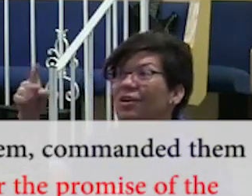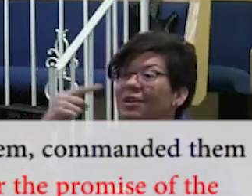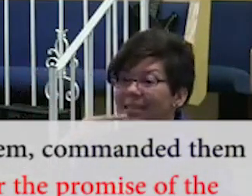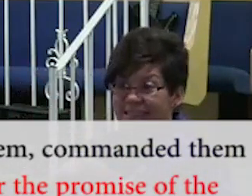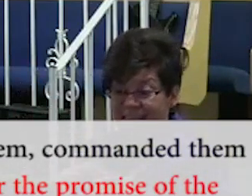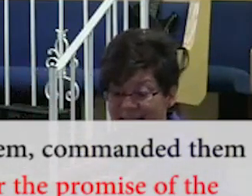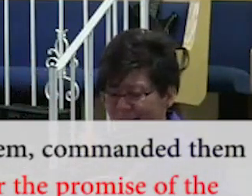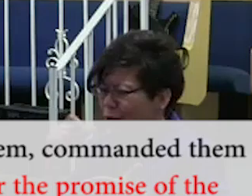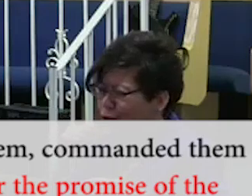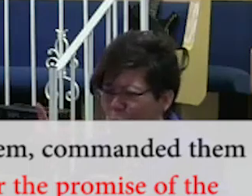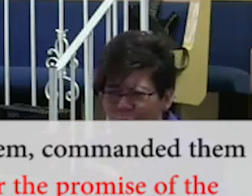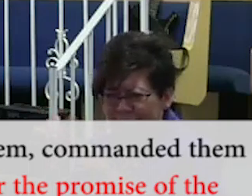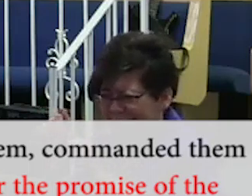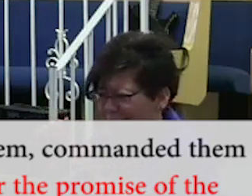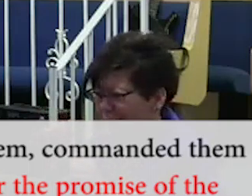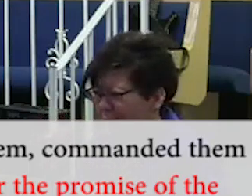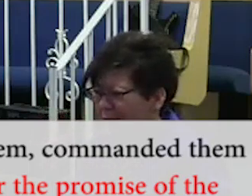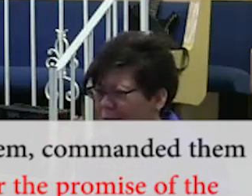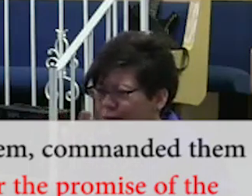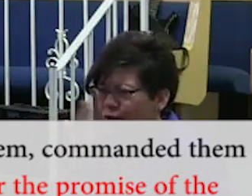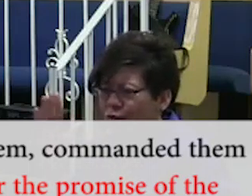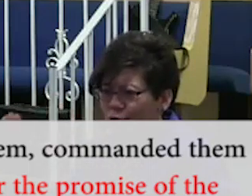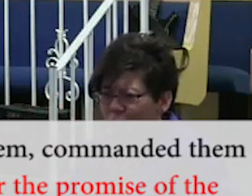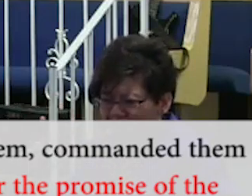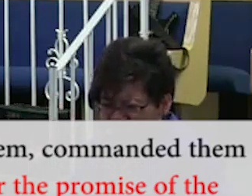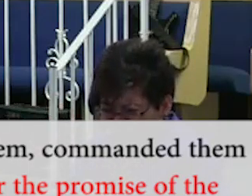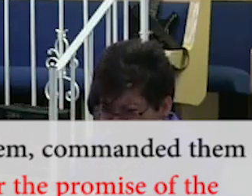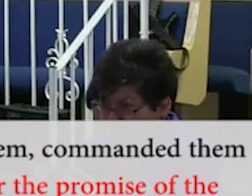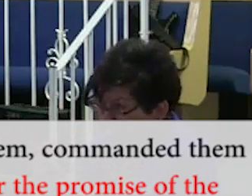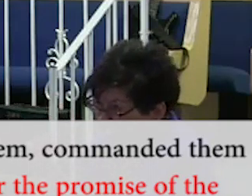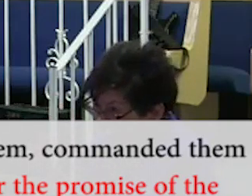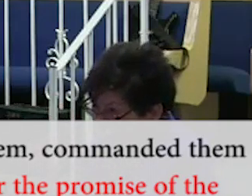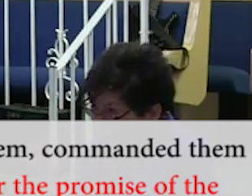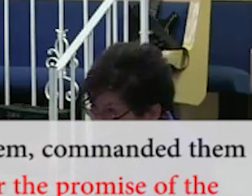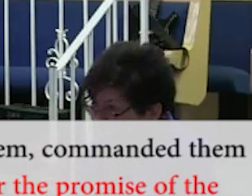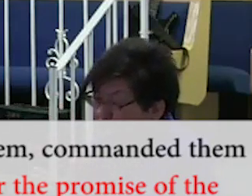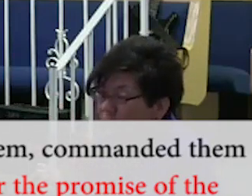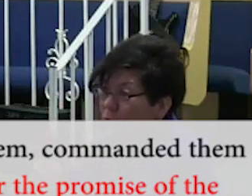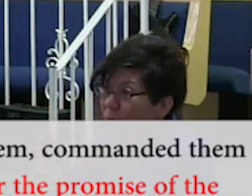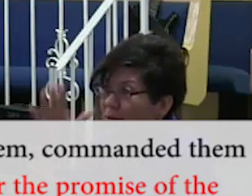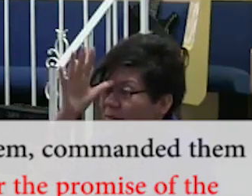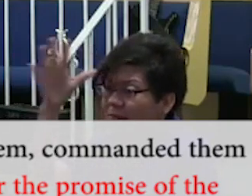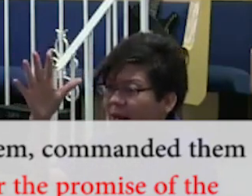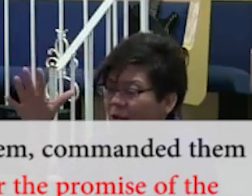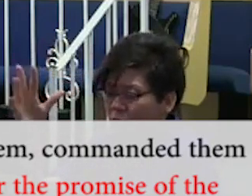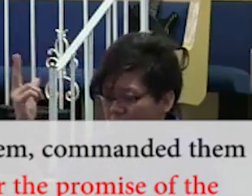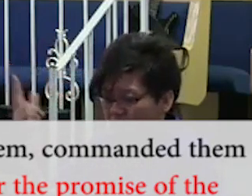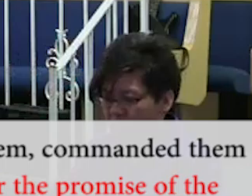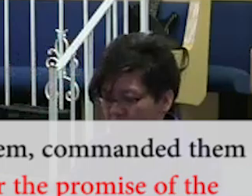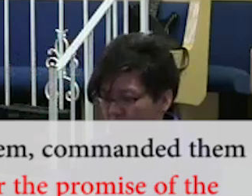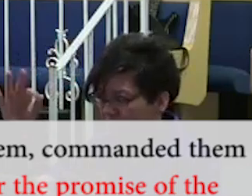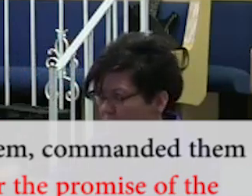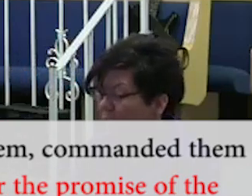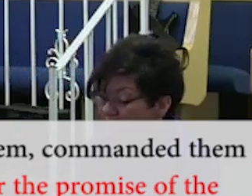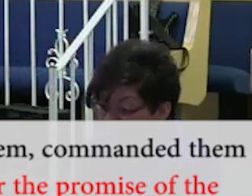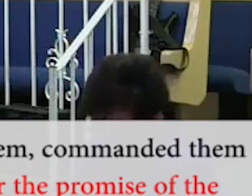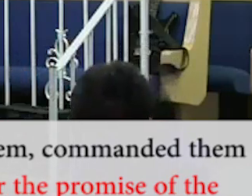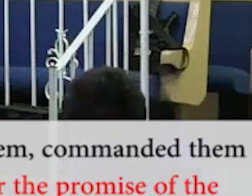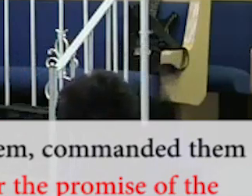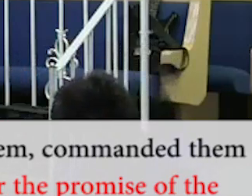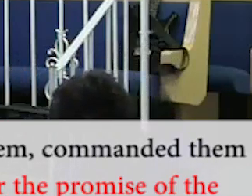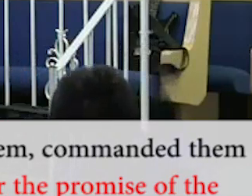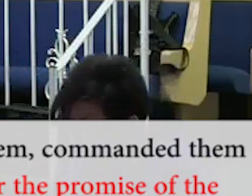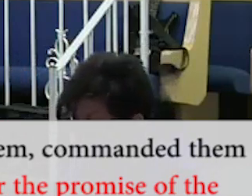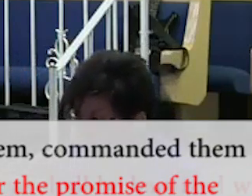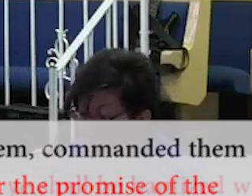should not depart from Jerusalem, but wait for the promise of the Father, which, saith he, ye